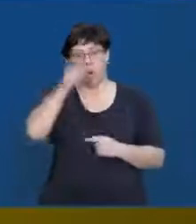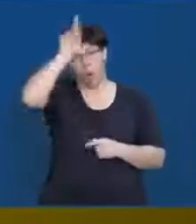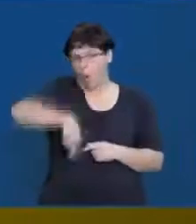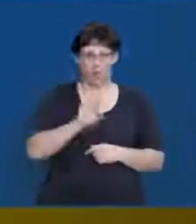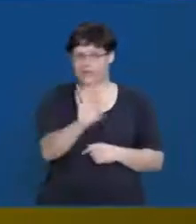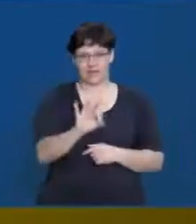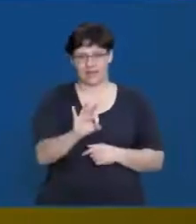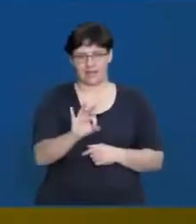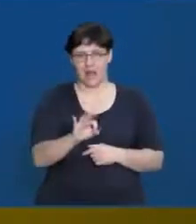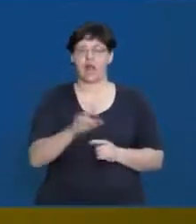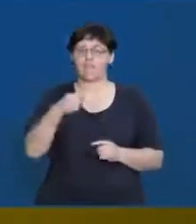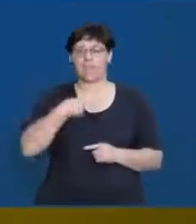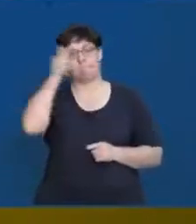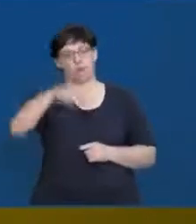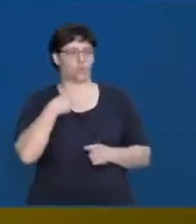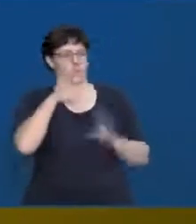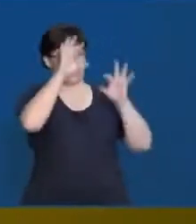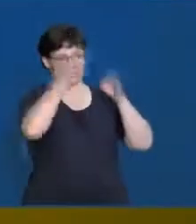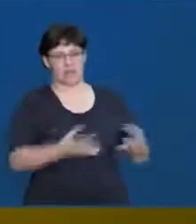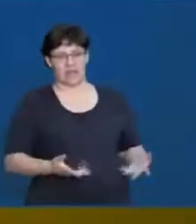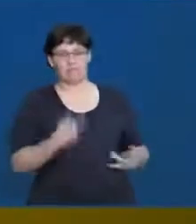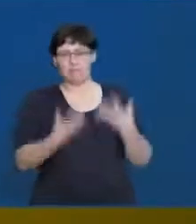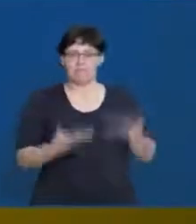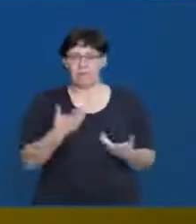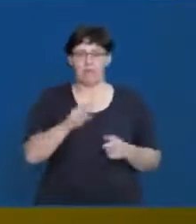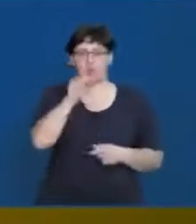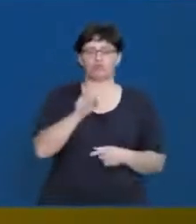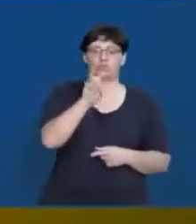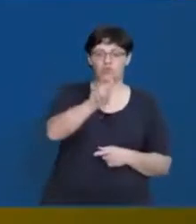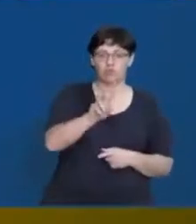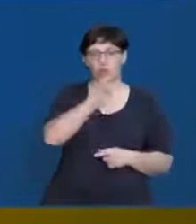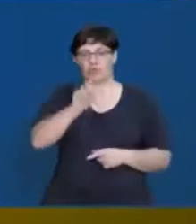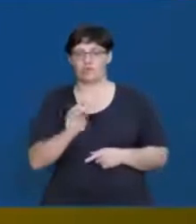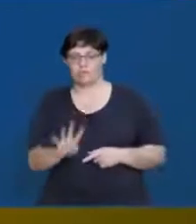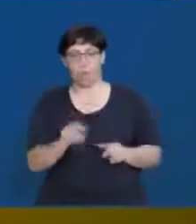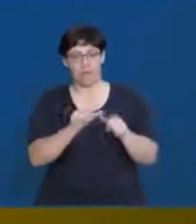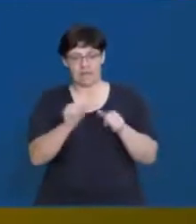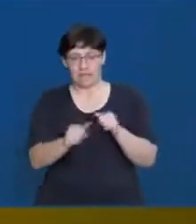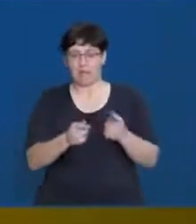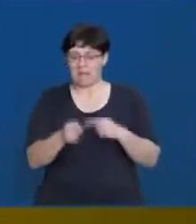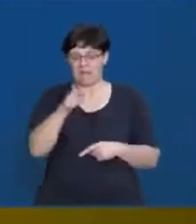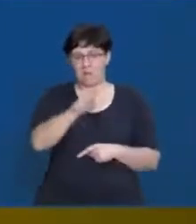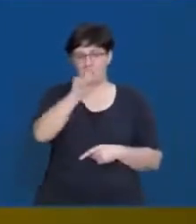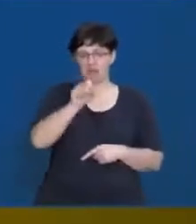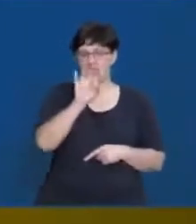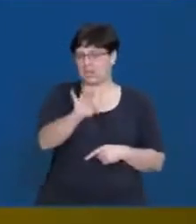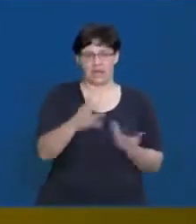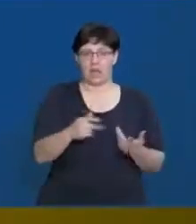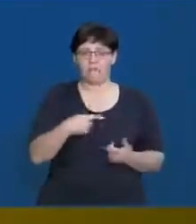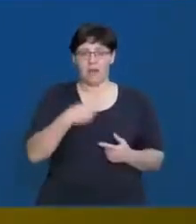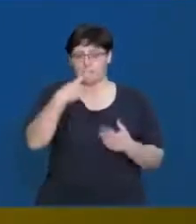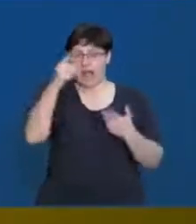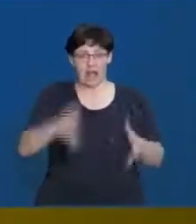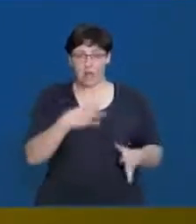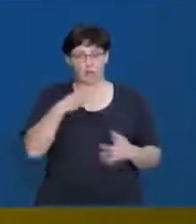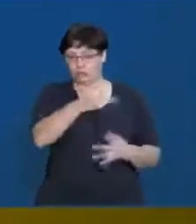don't write all 3 questions and leave it to the marker, just in case you did better in your question 2 and your question 4, and you didn't do equally well in your